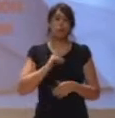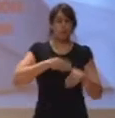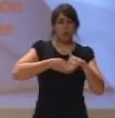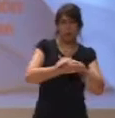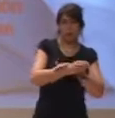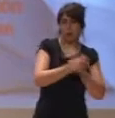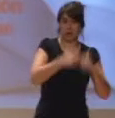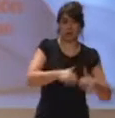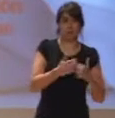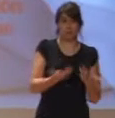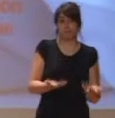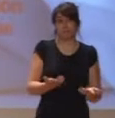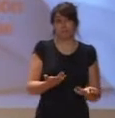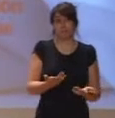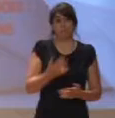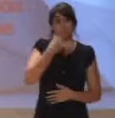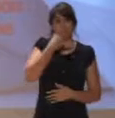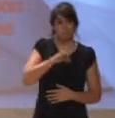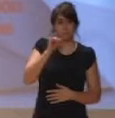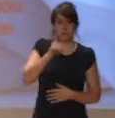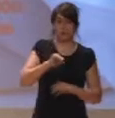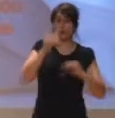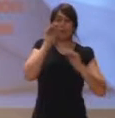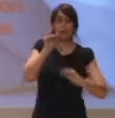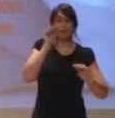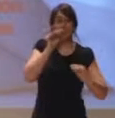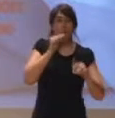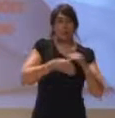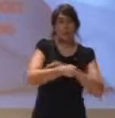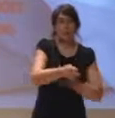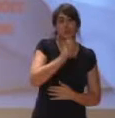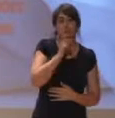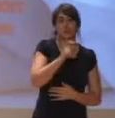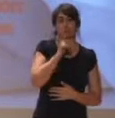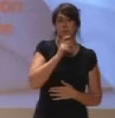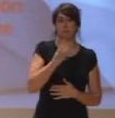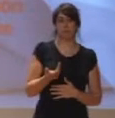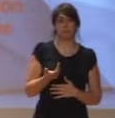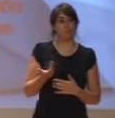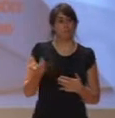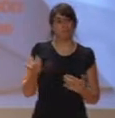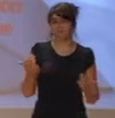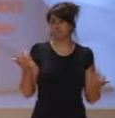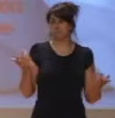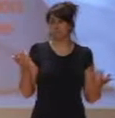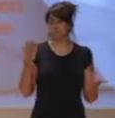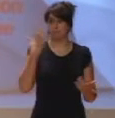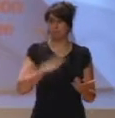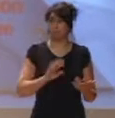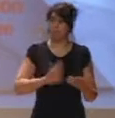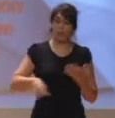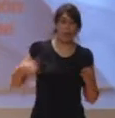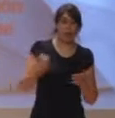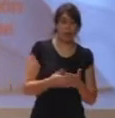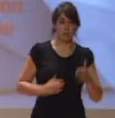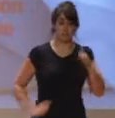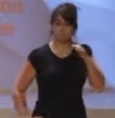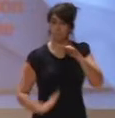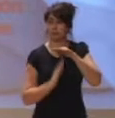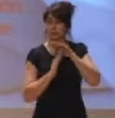because very often people have access to a device, but unfortunately they do not have the right training to use